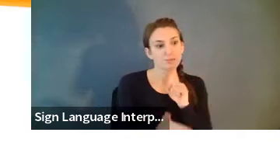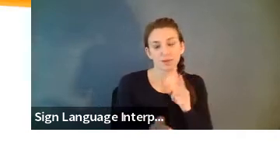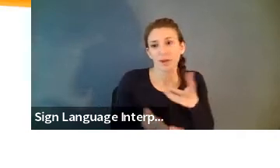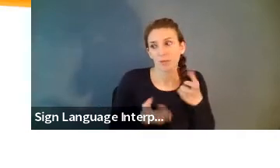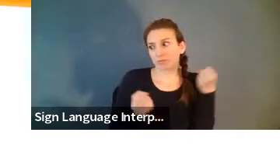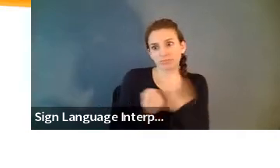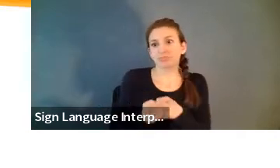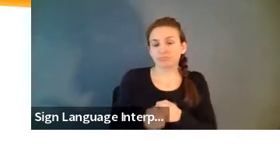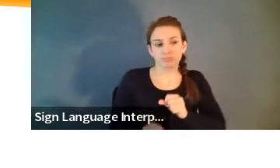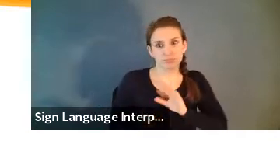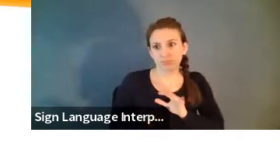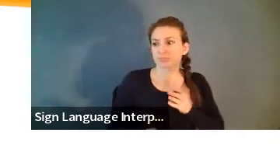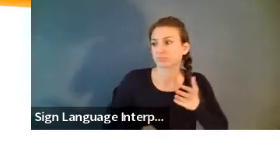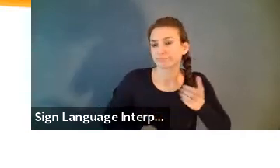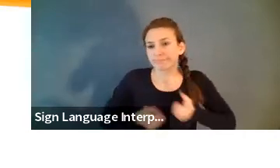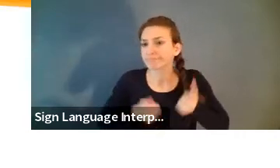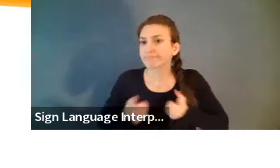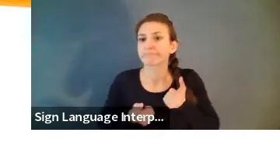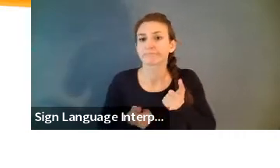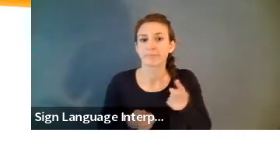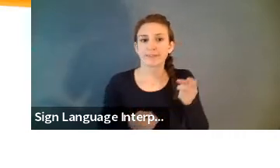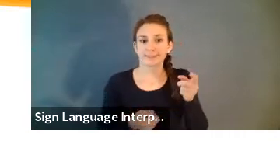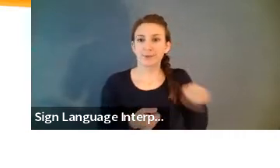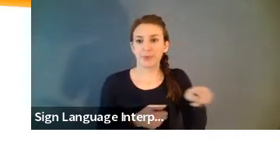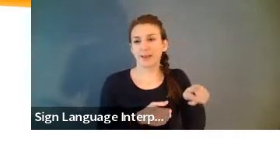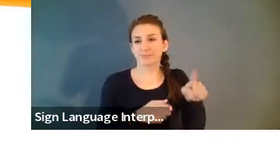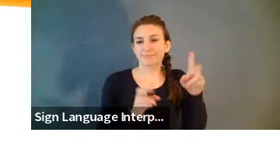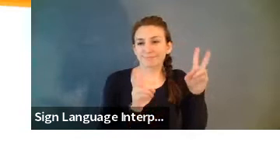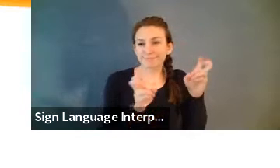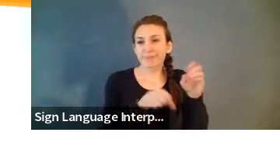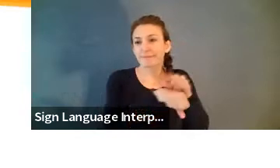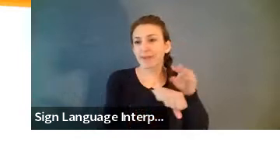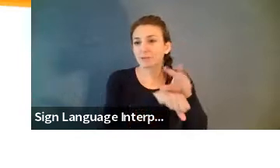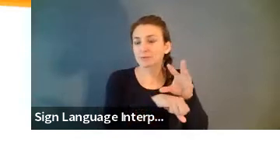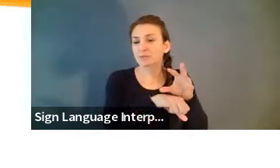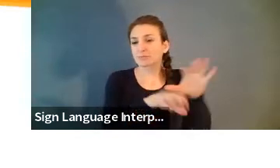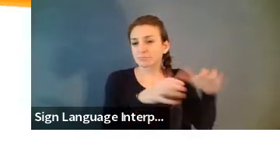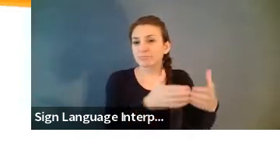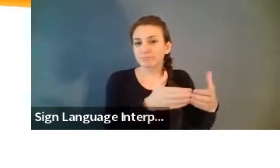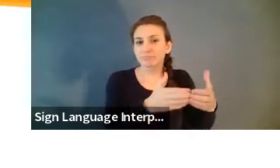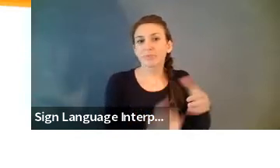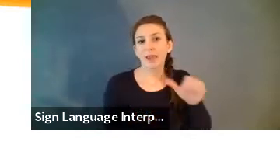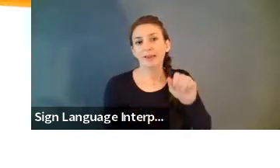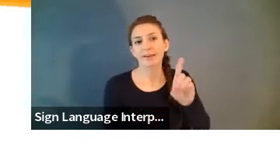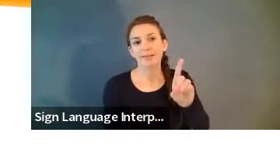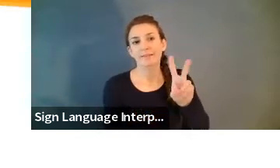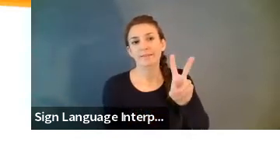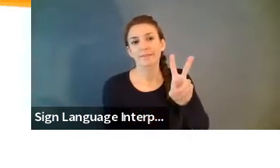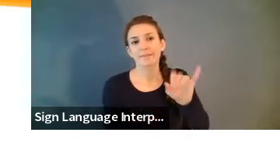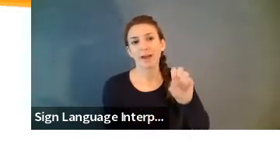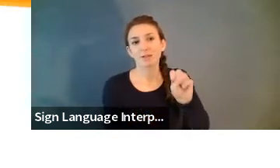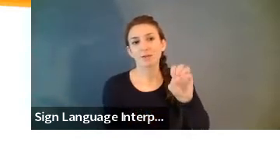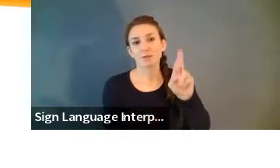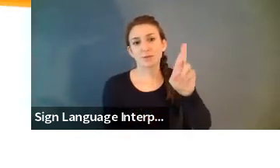council then serves as, or the primary role then is to really help oversee and assist us in the law pathway